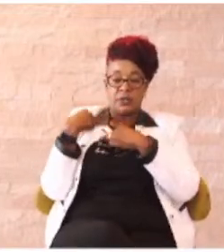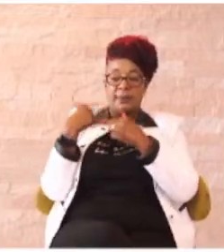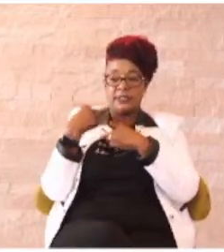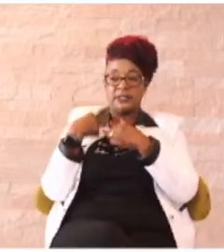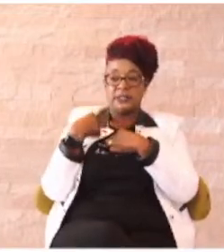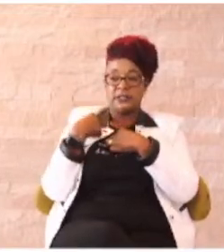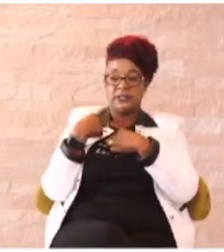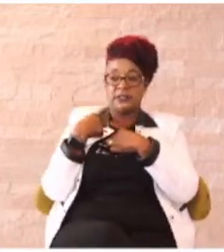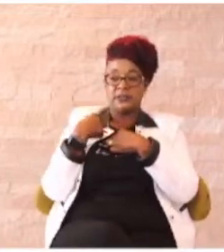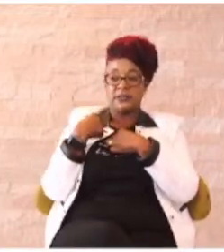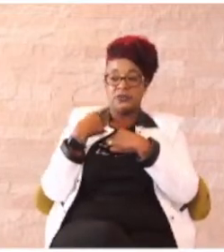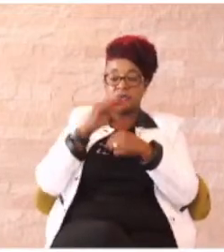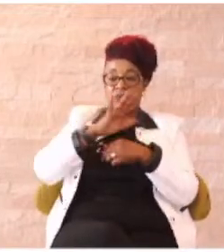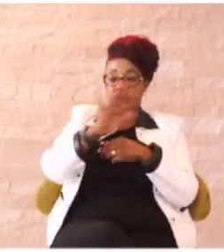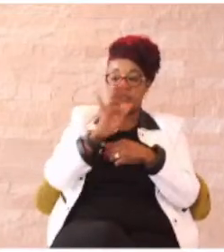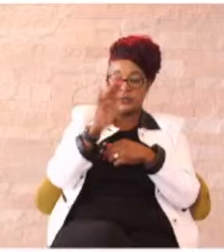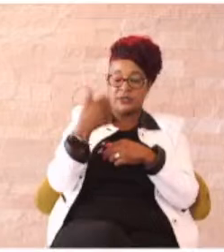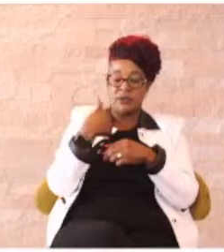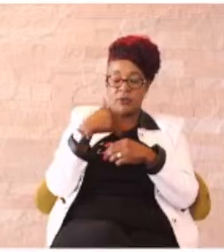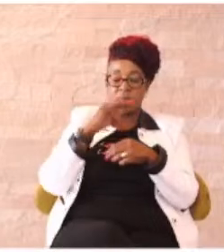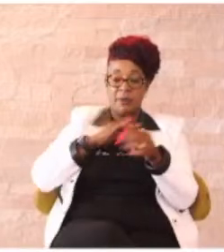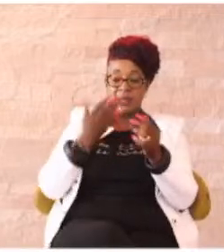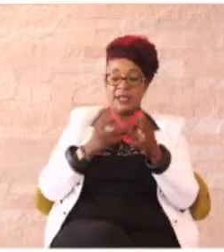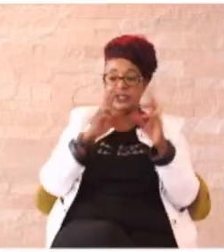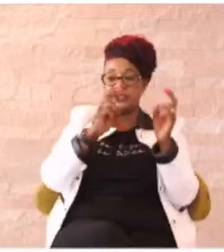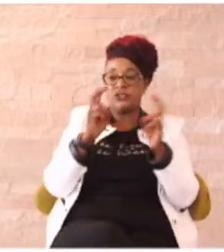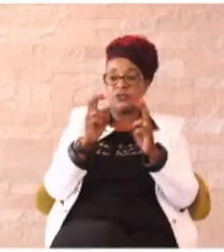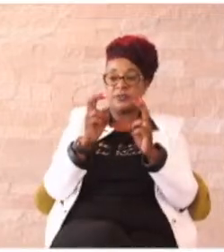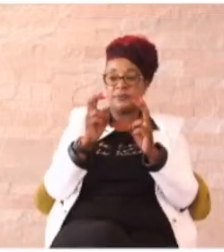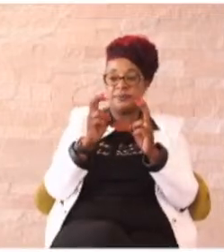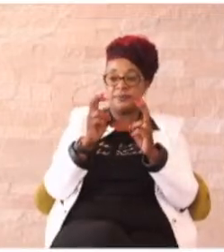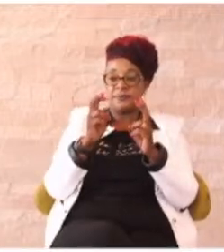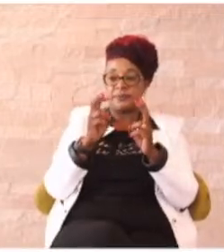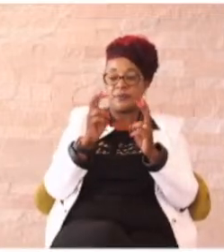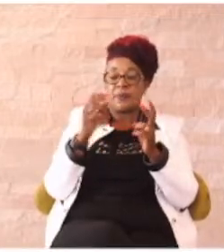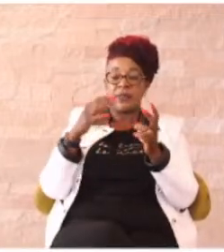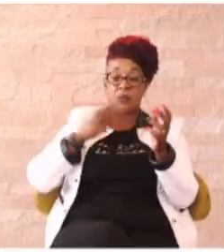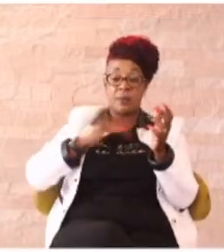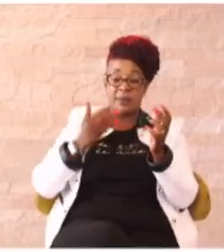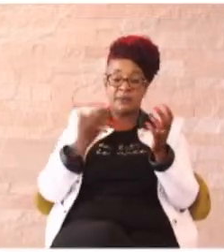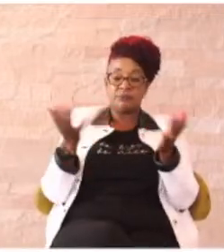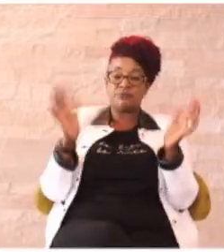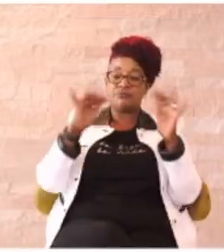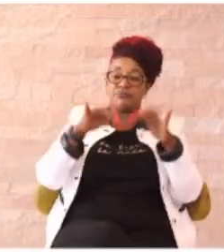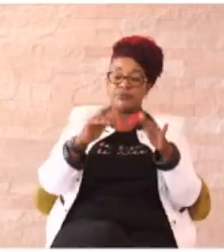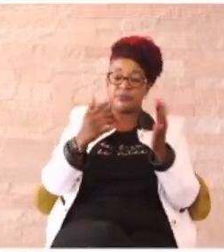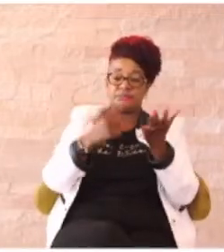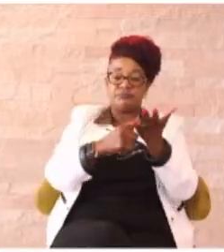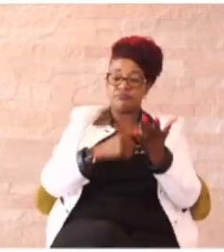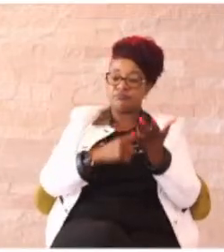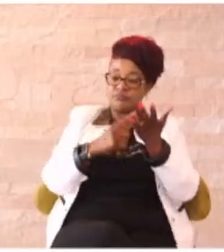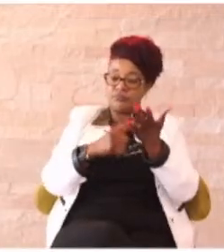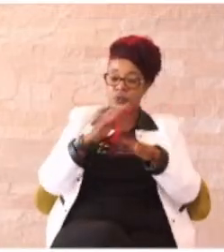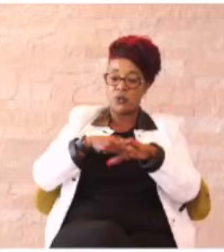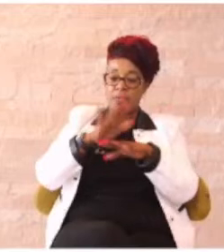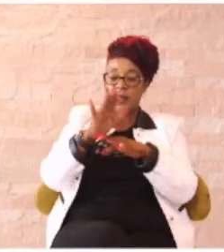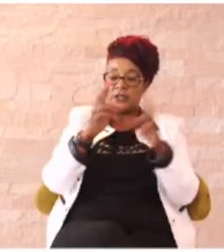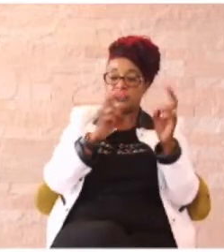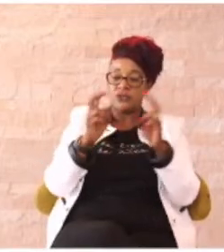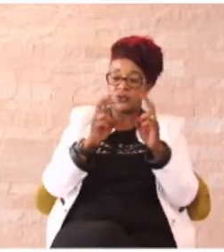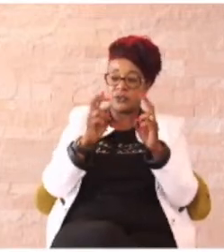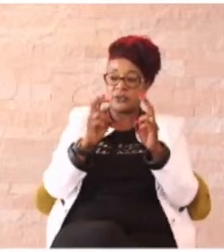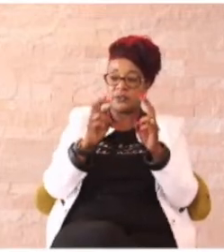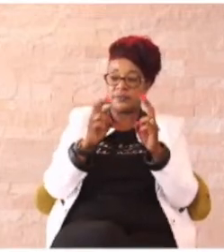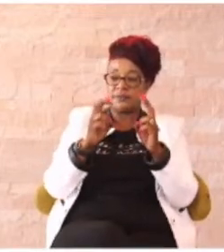voice women's rights and issues. These women get together and discussed on the issues. As I